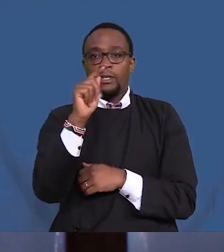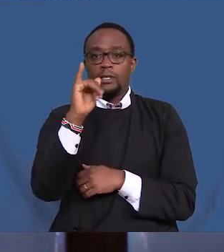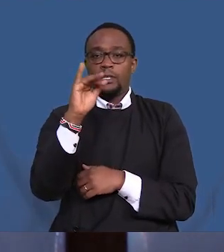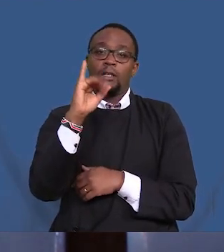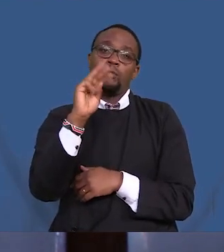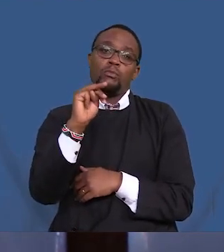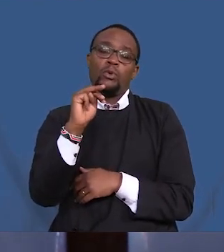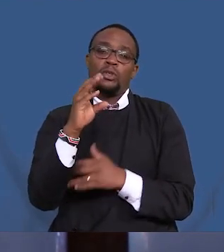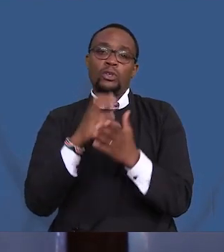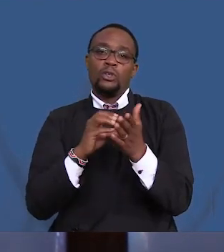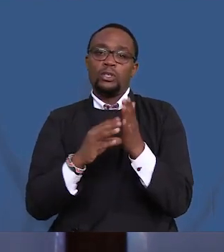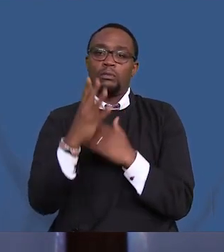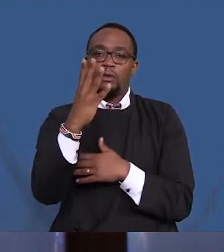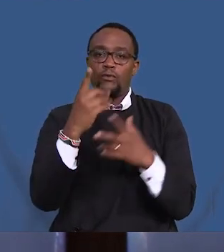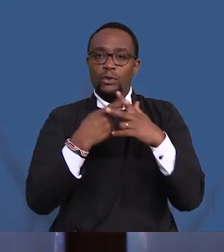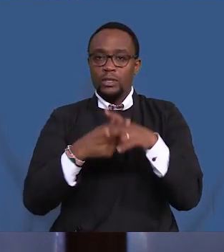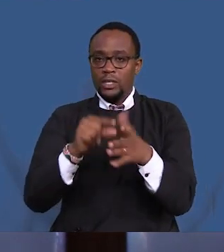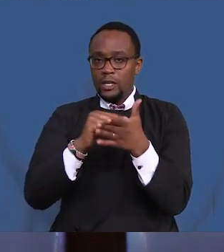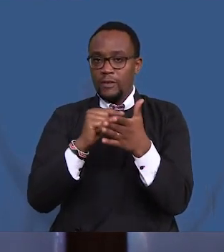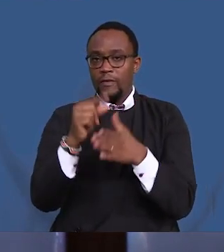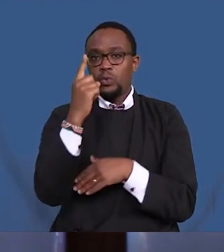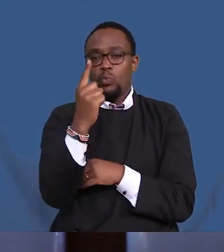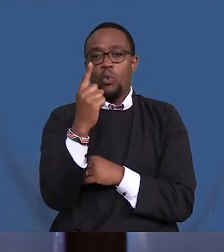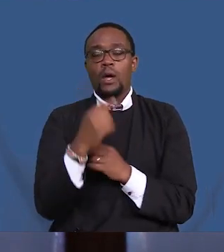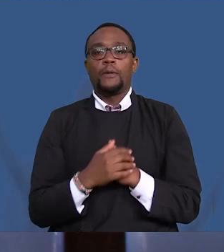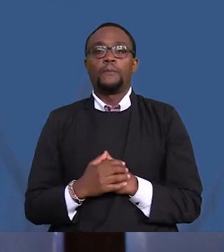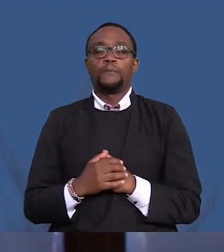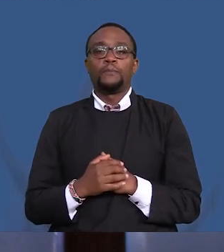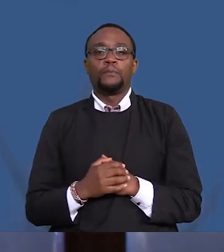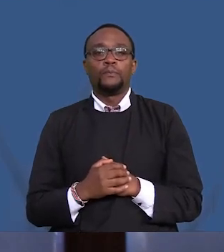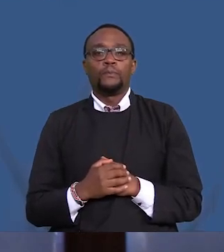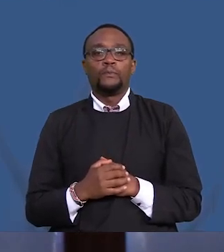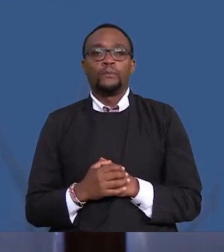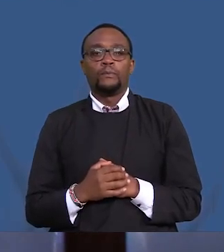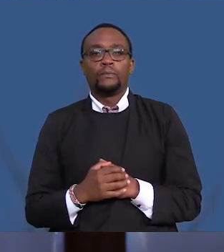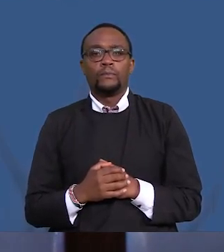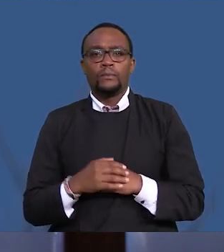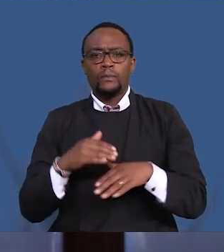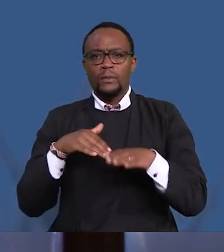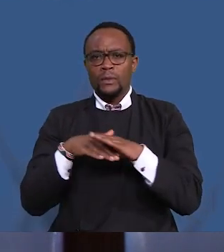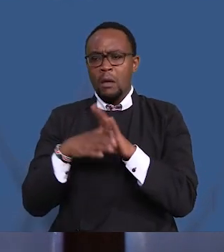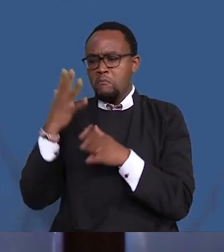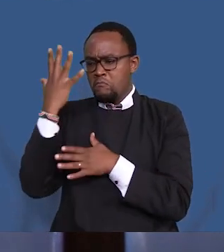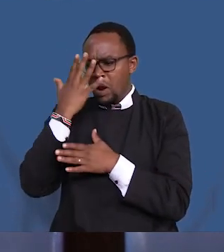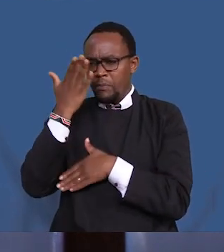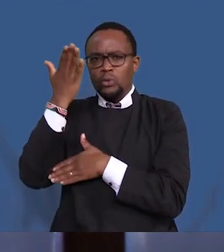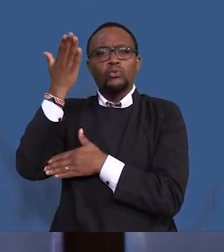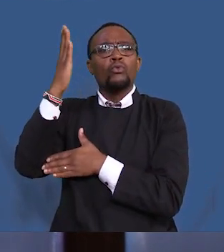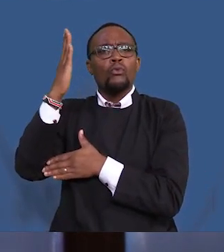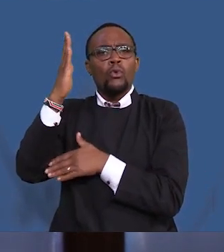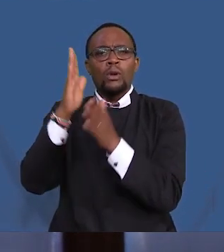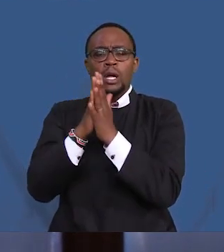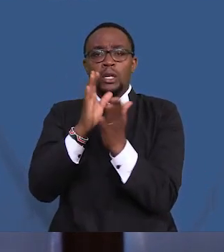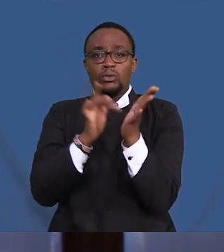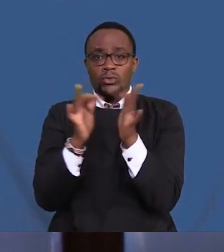Timothy chapter 4, beginning to read at verse 1. In the presence of God and